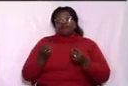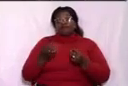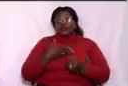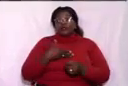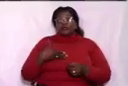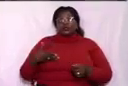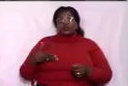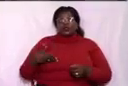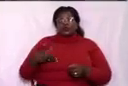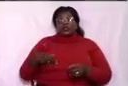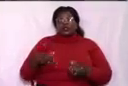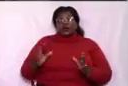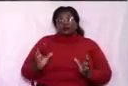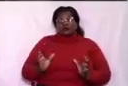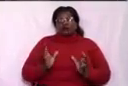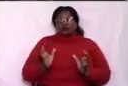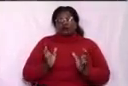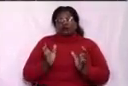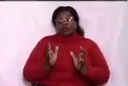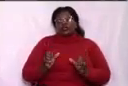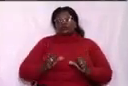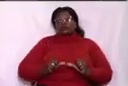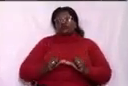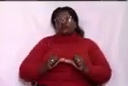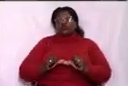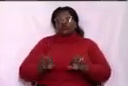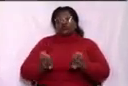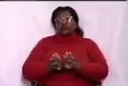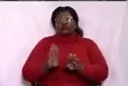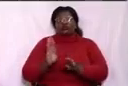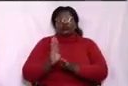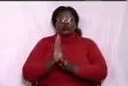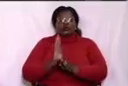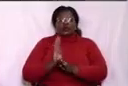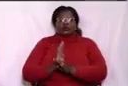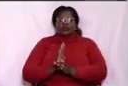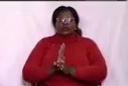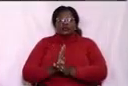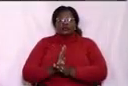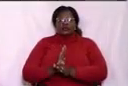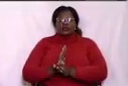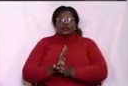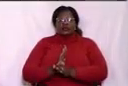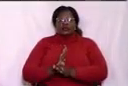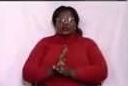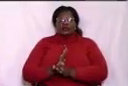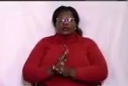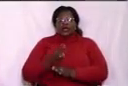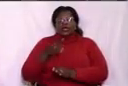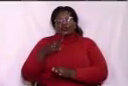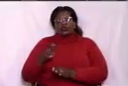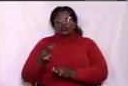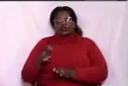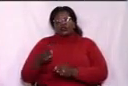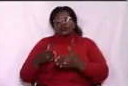encourage them to keep on going and don't let anything stop